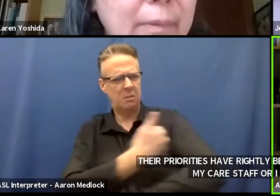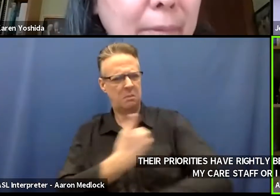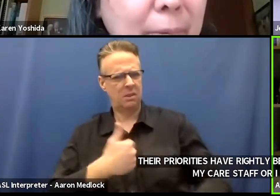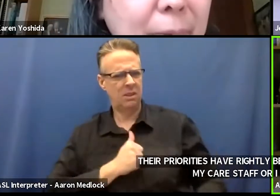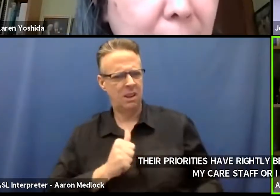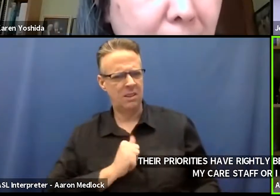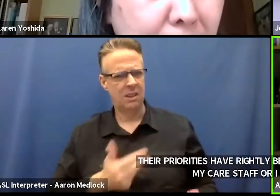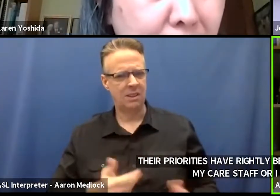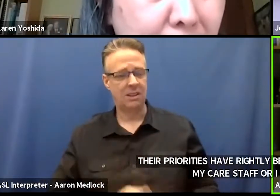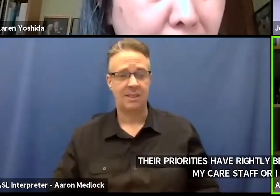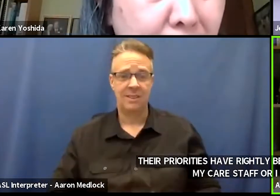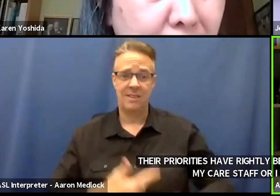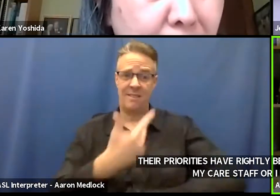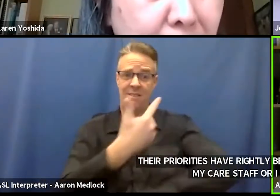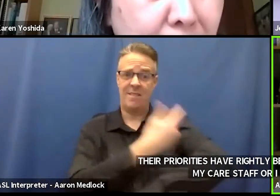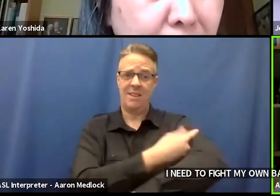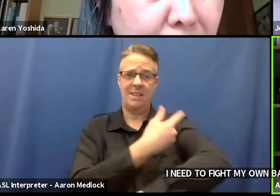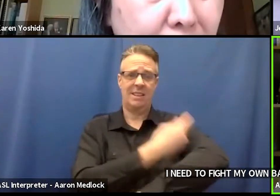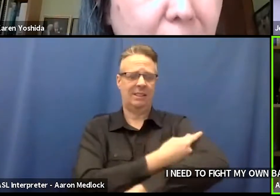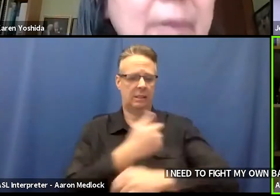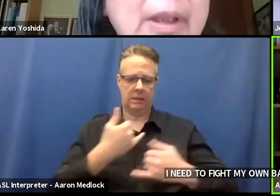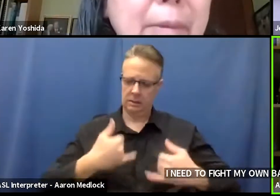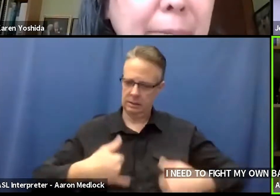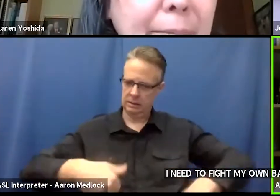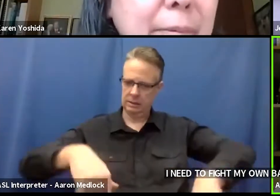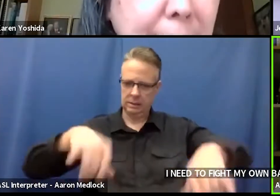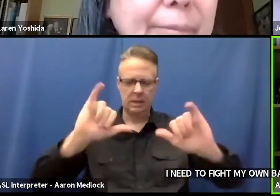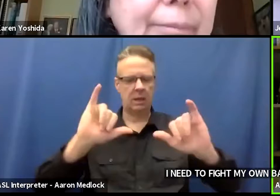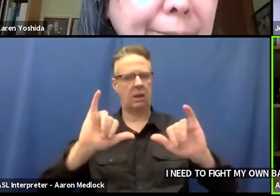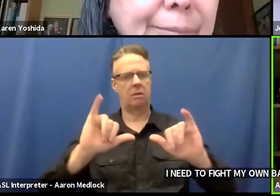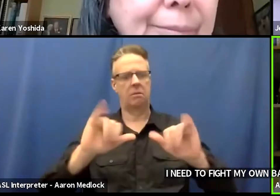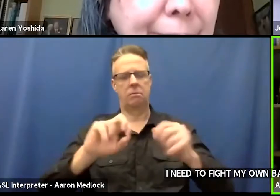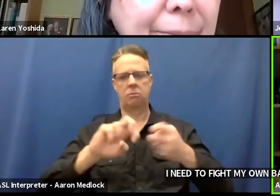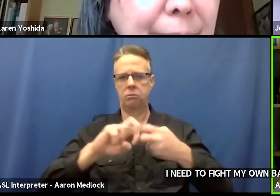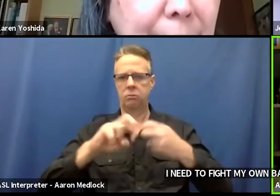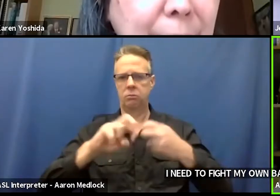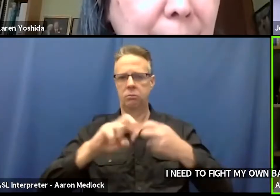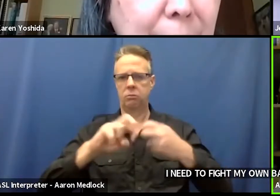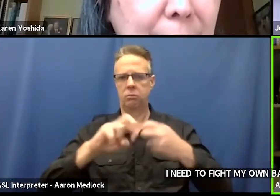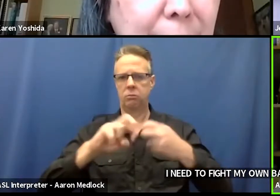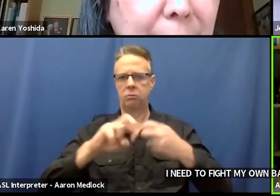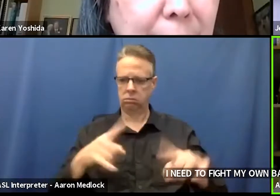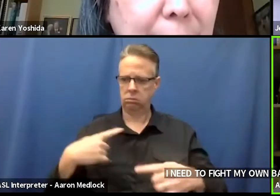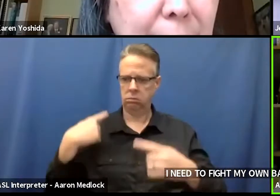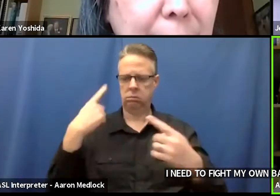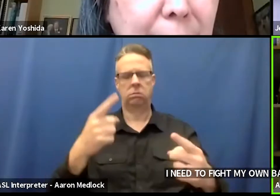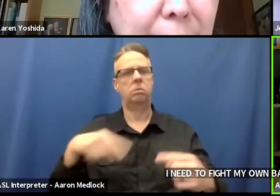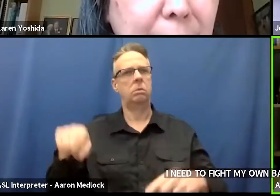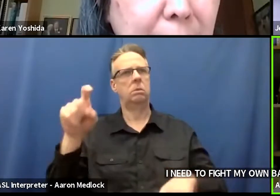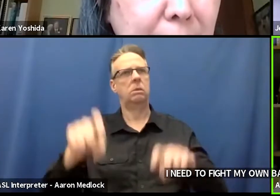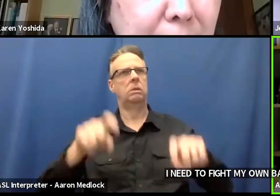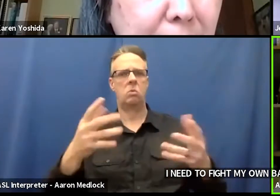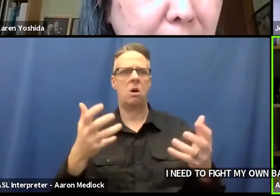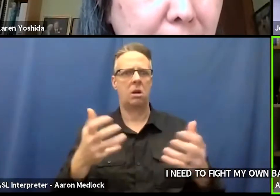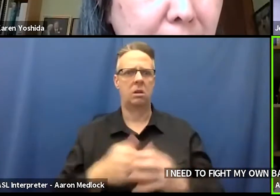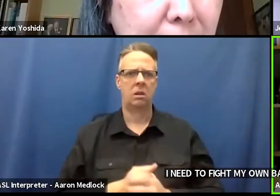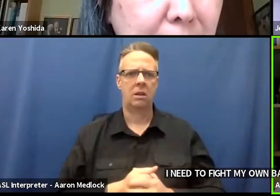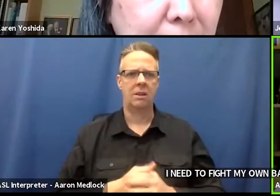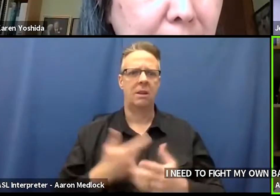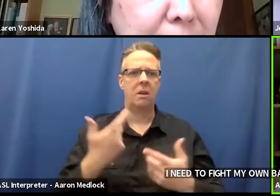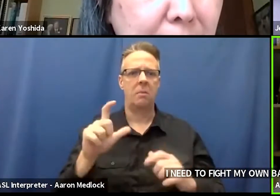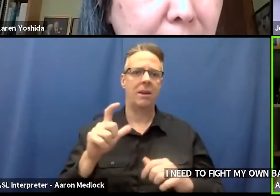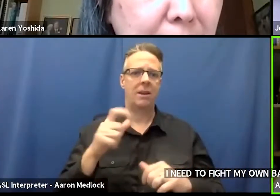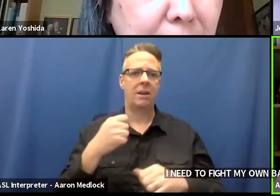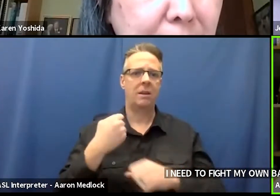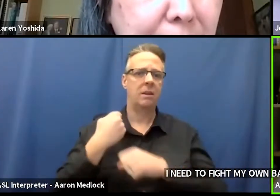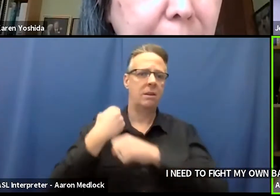say vaccines is the ongoing big issue at the moment. And there's a big campaign called Left Off